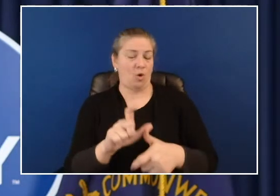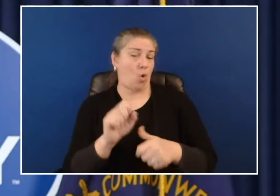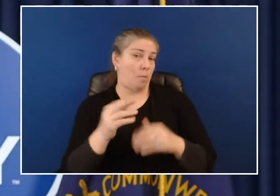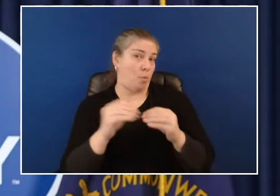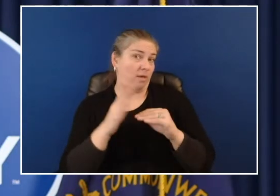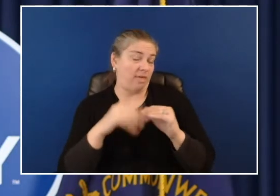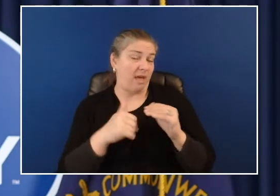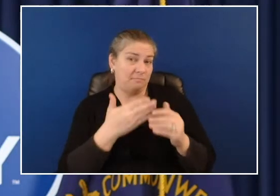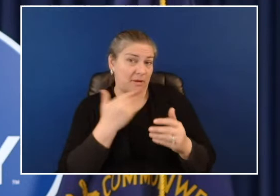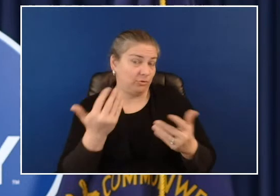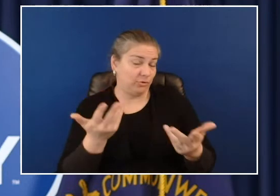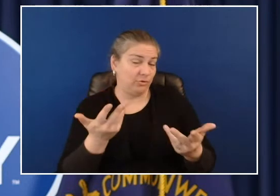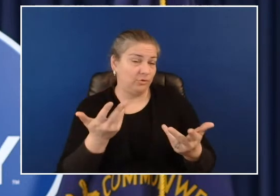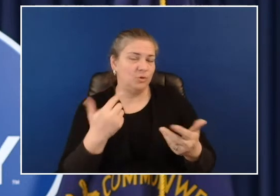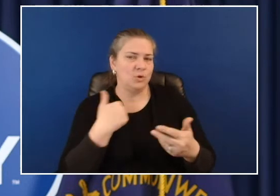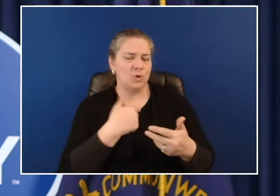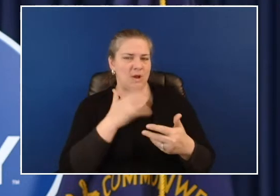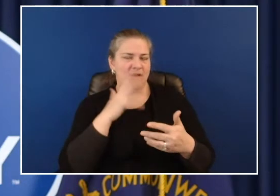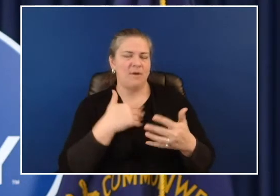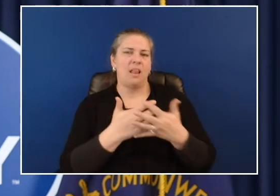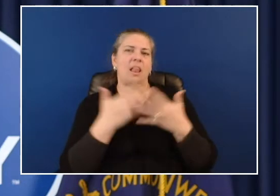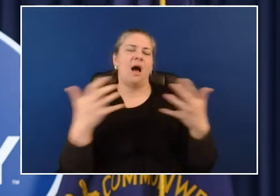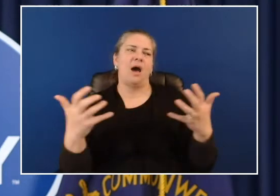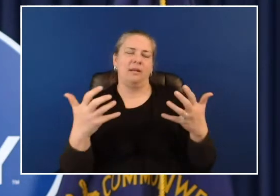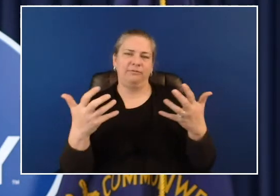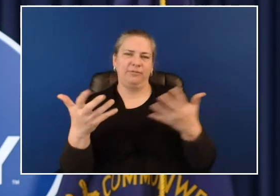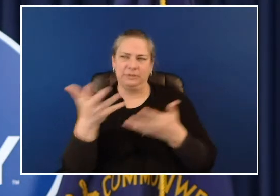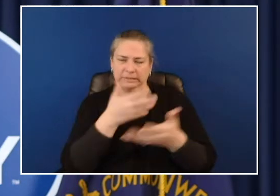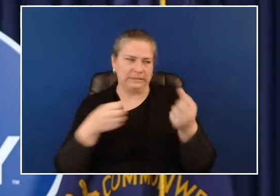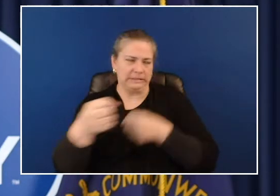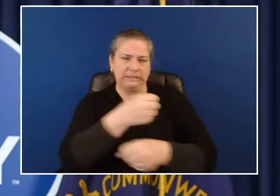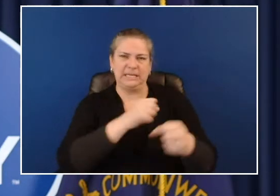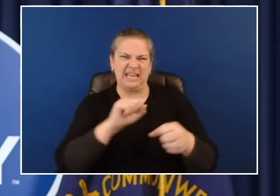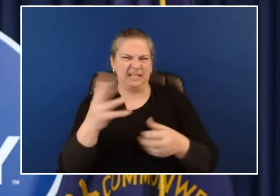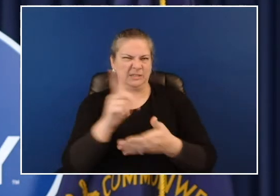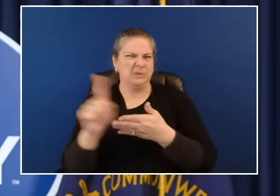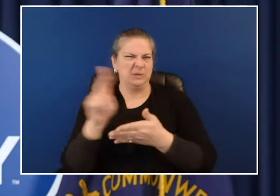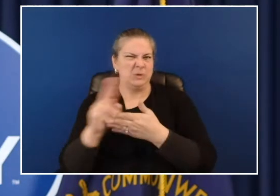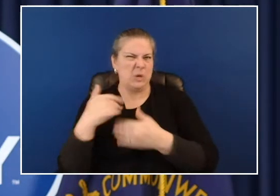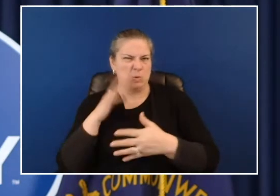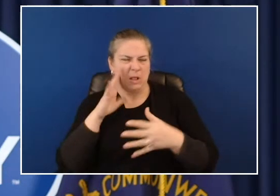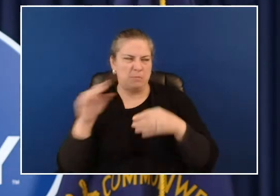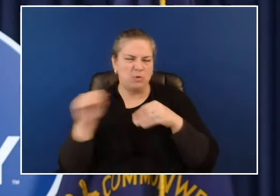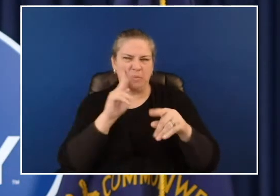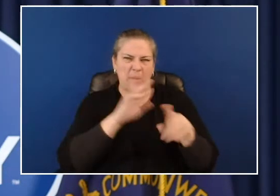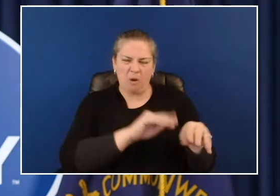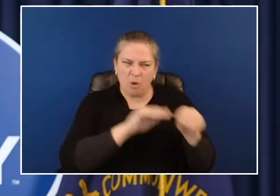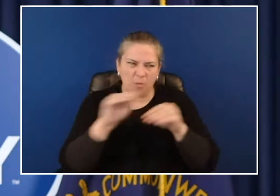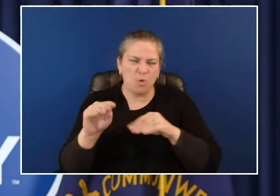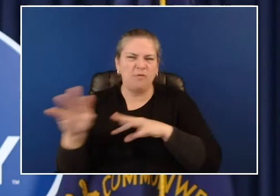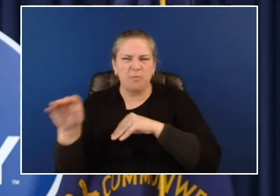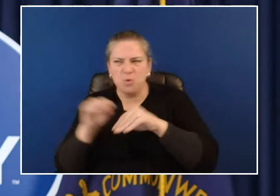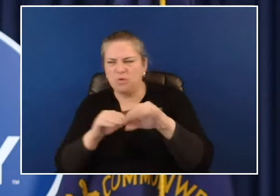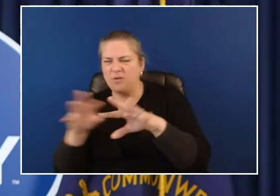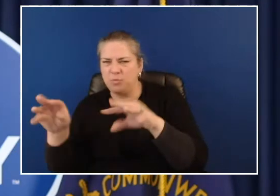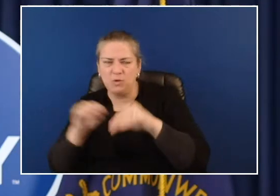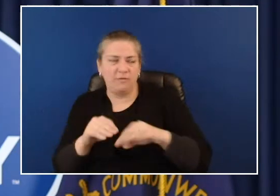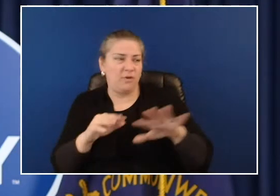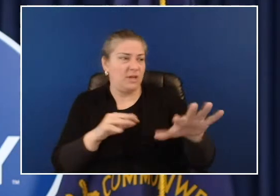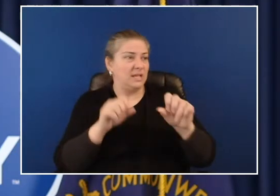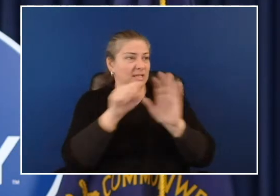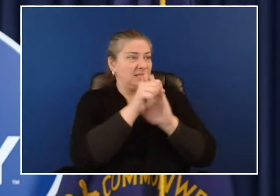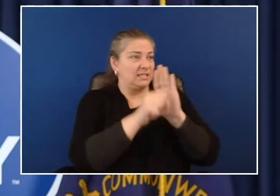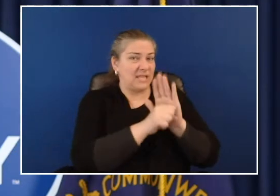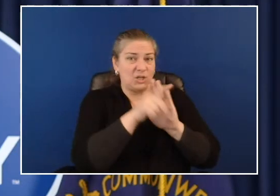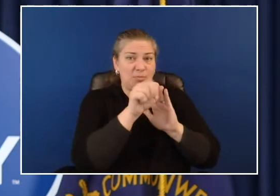So we're going to have a whole lot of movement over the next couple weeks of first consolidating the state parks.